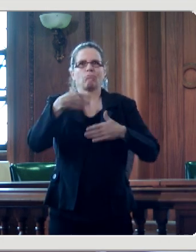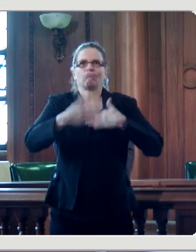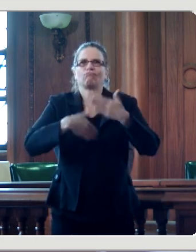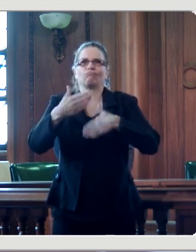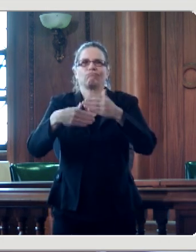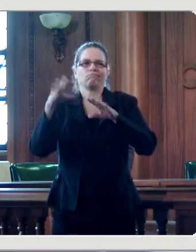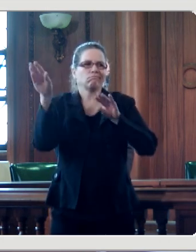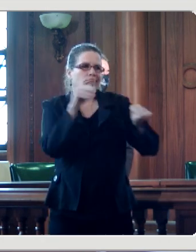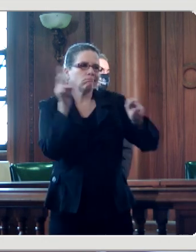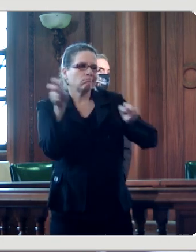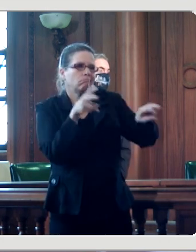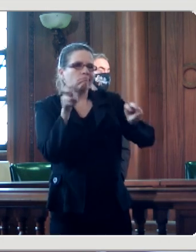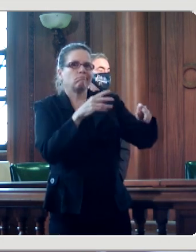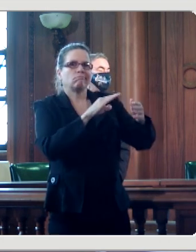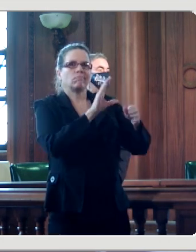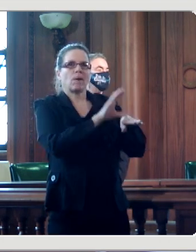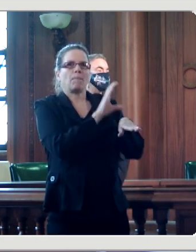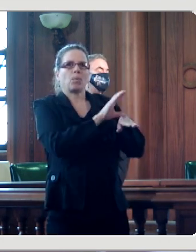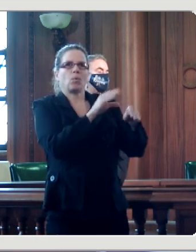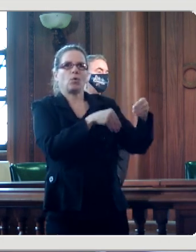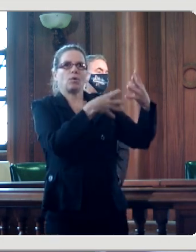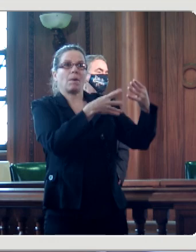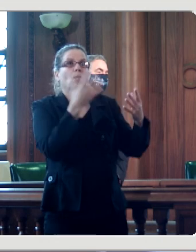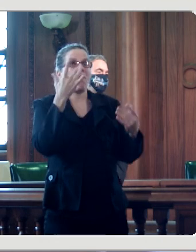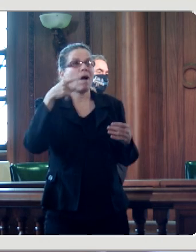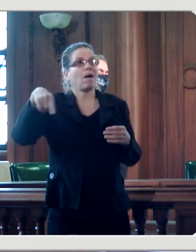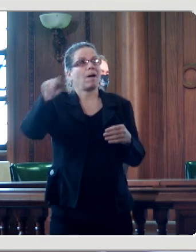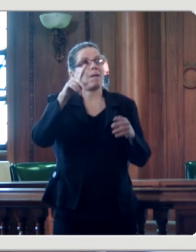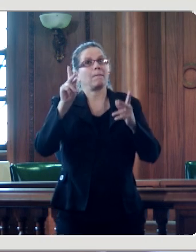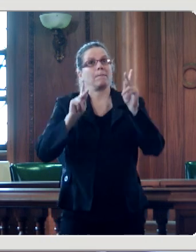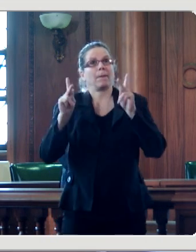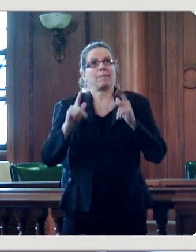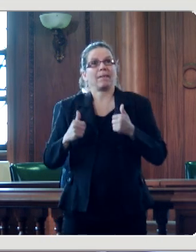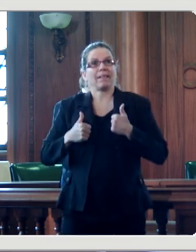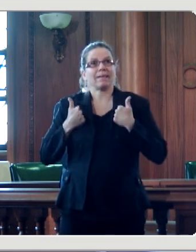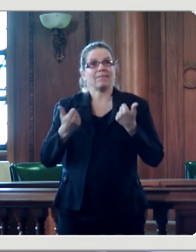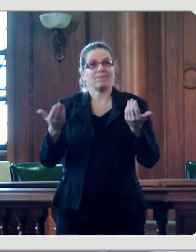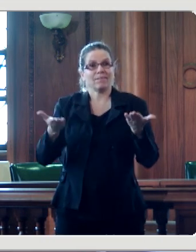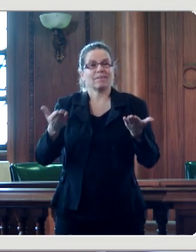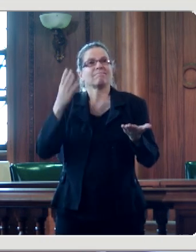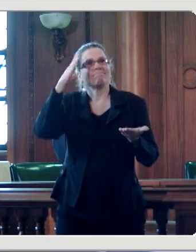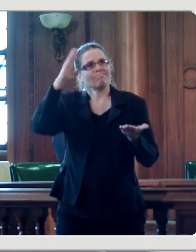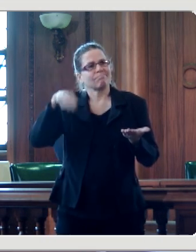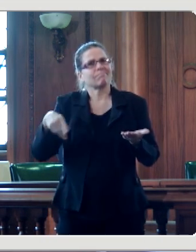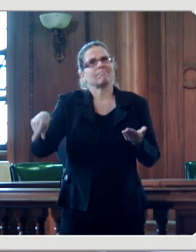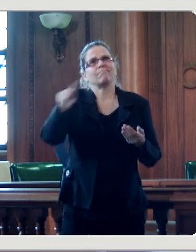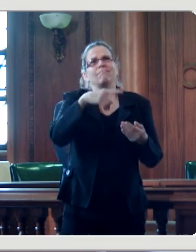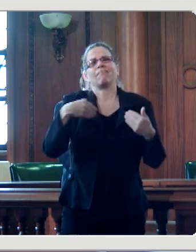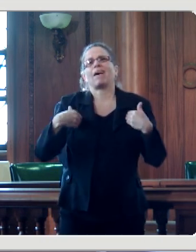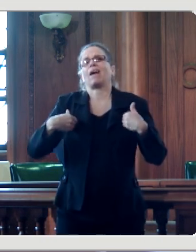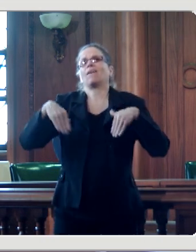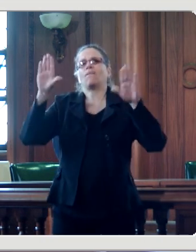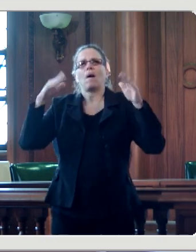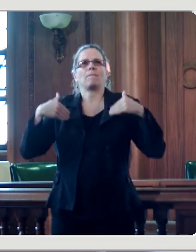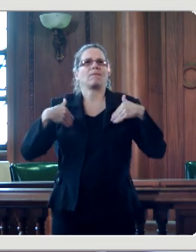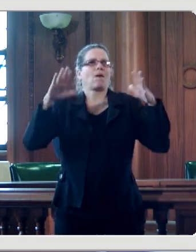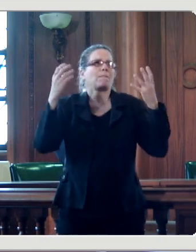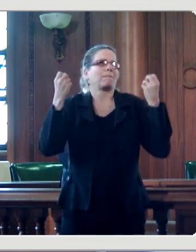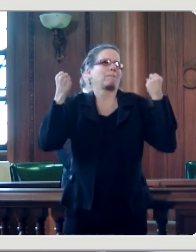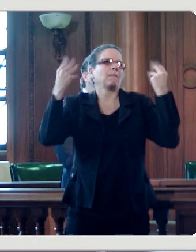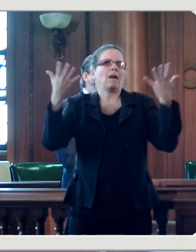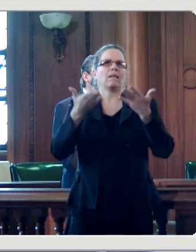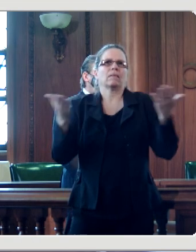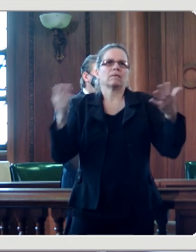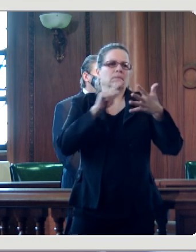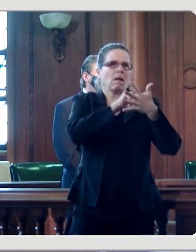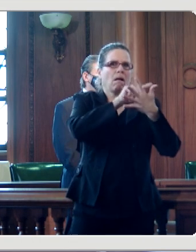have sacrificed throughout this pandemic, and you continue to sacrifice, and we in public health are